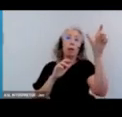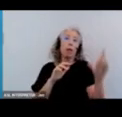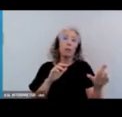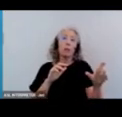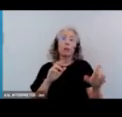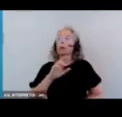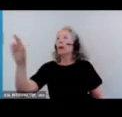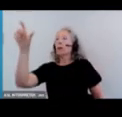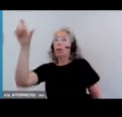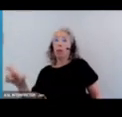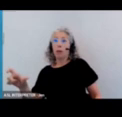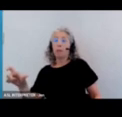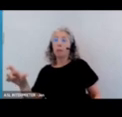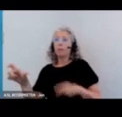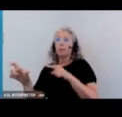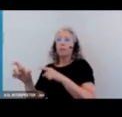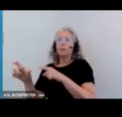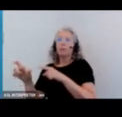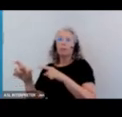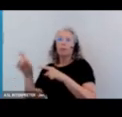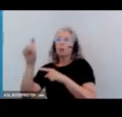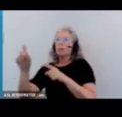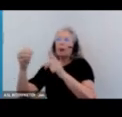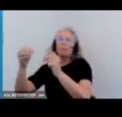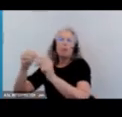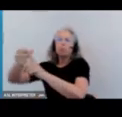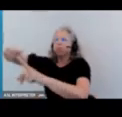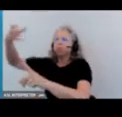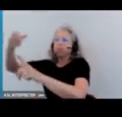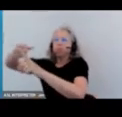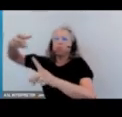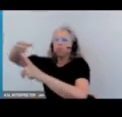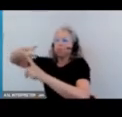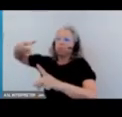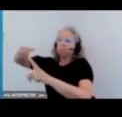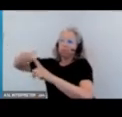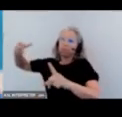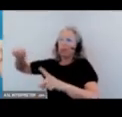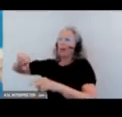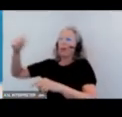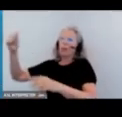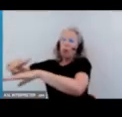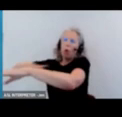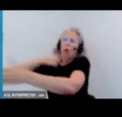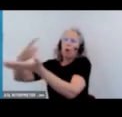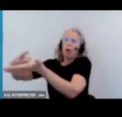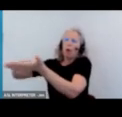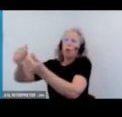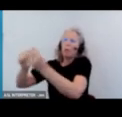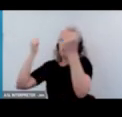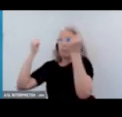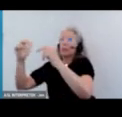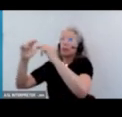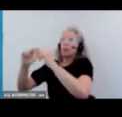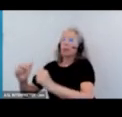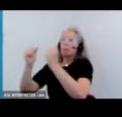be, should actually be way more expanded upon. It'd be like a whole nother long conversation with lots of slides and lots of